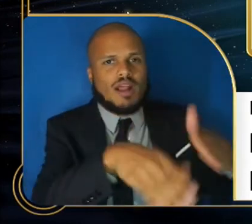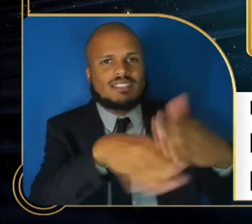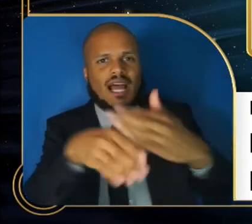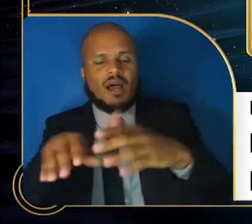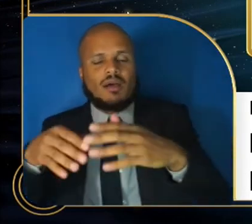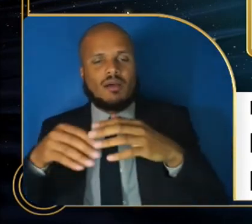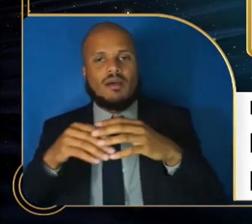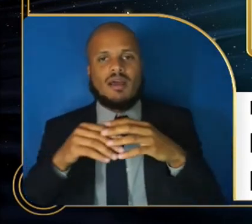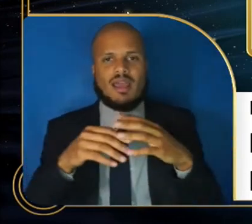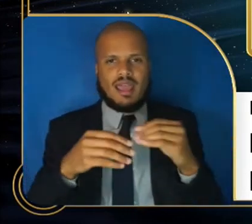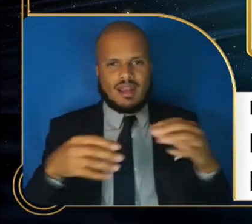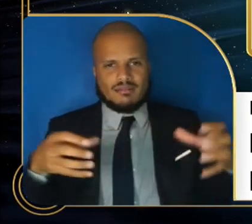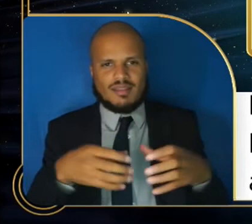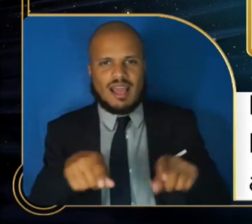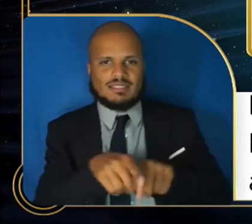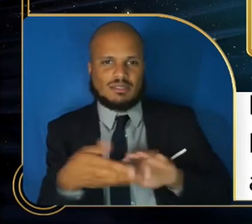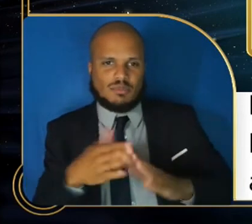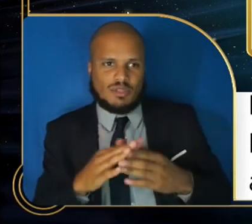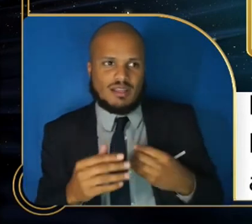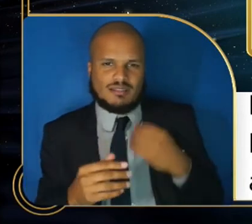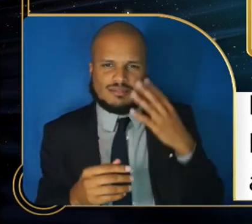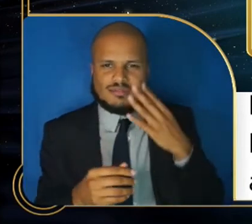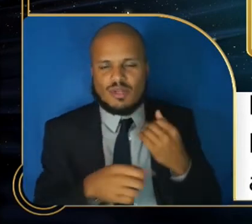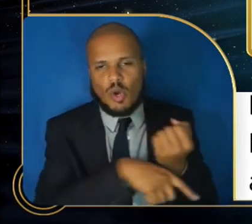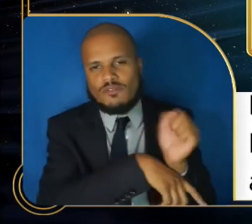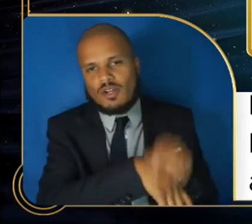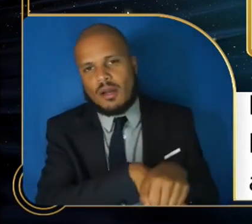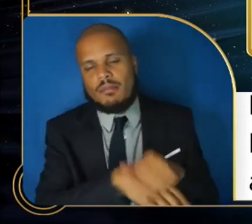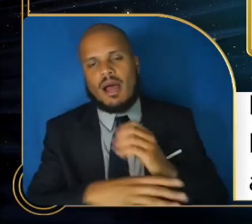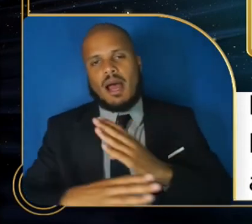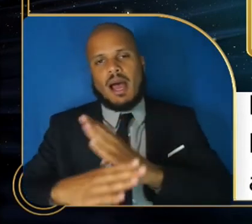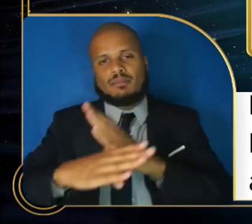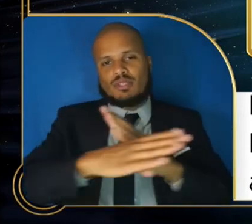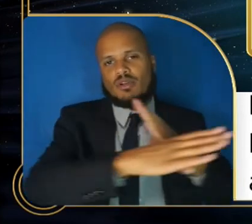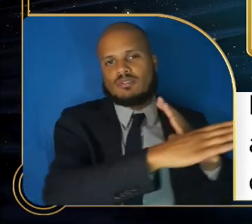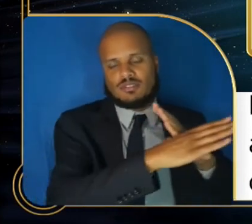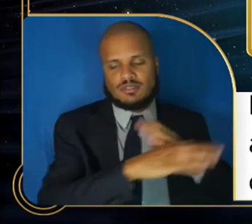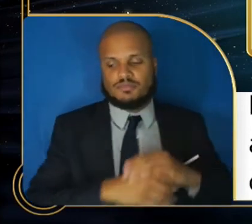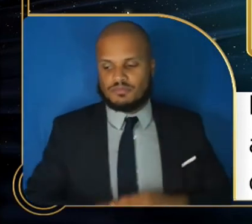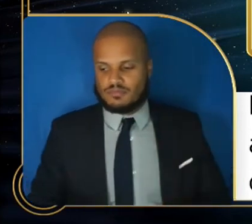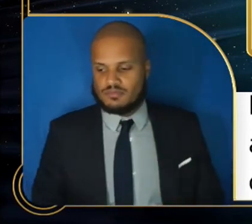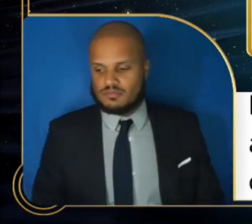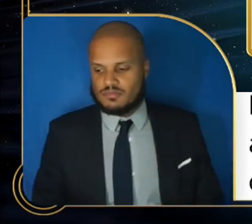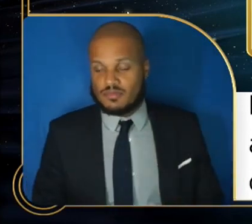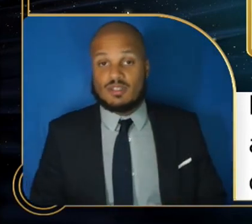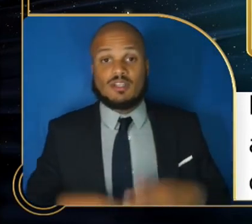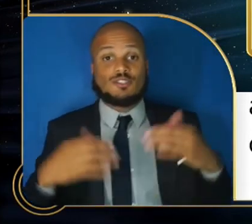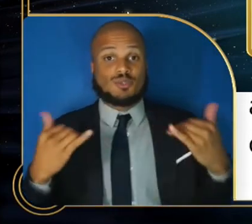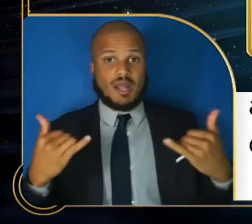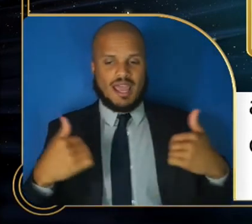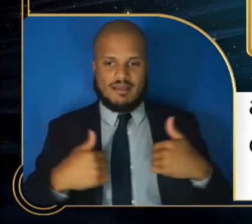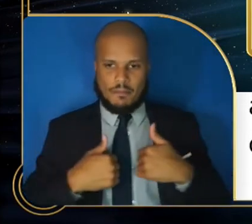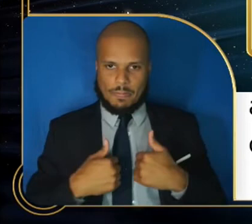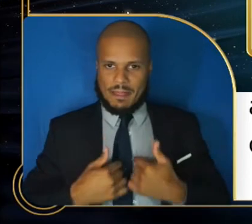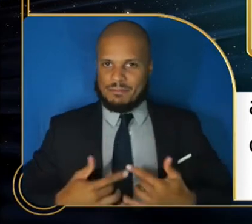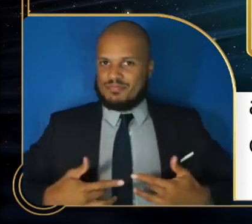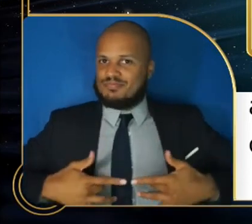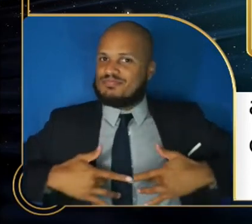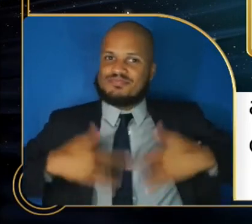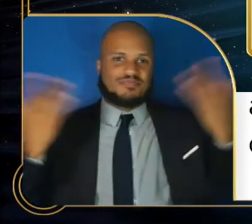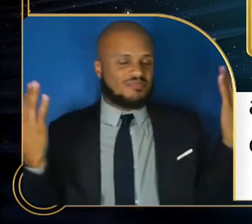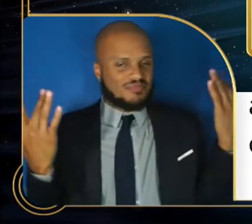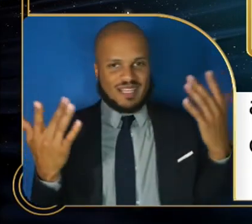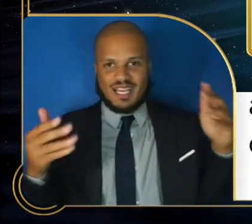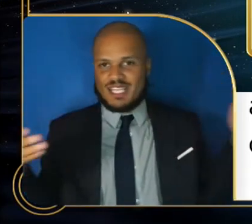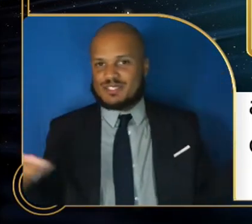human experience of overcoming the obstacles set before us. Today, I am super, super excited to introduce